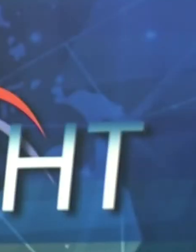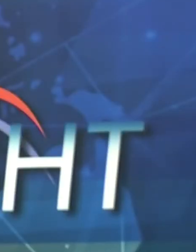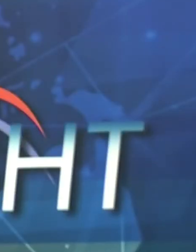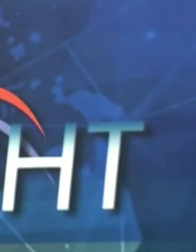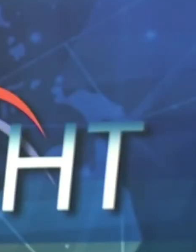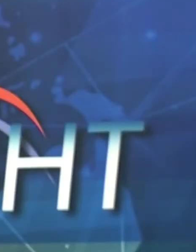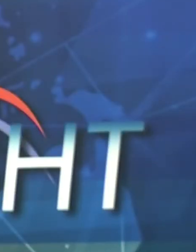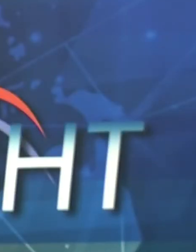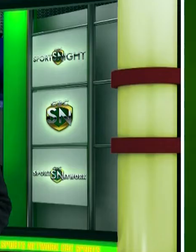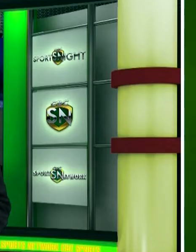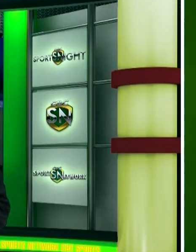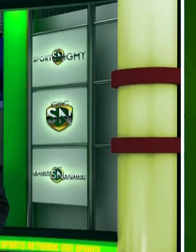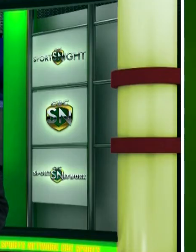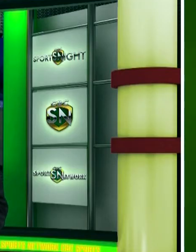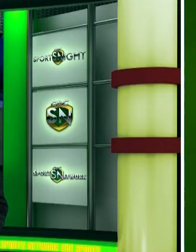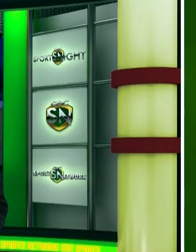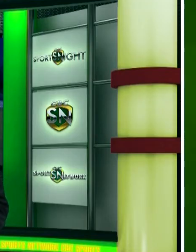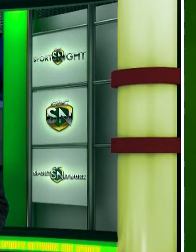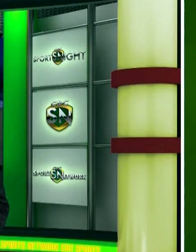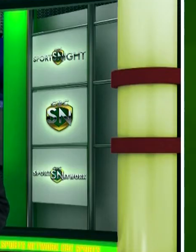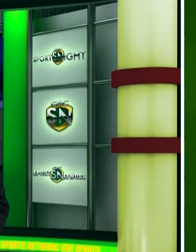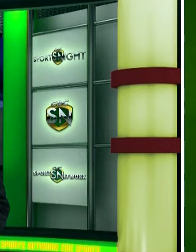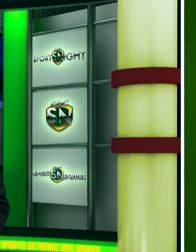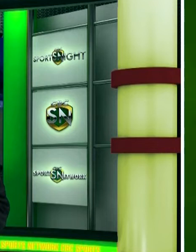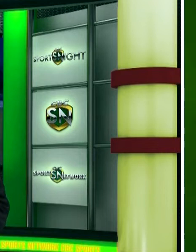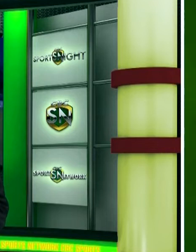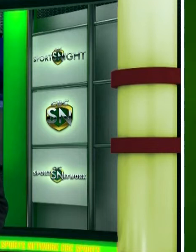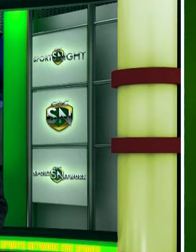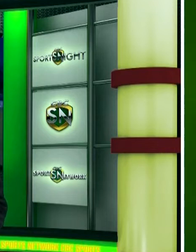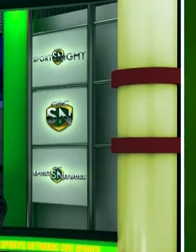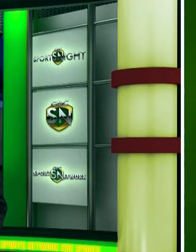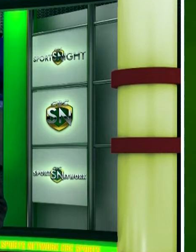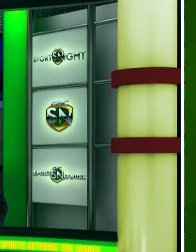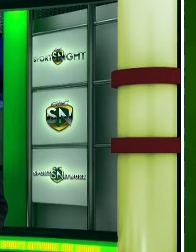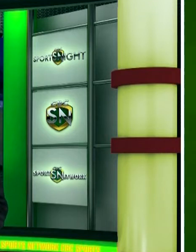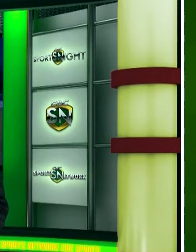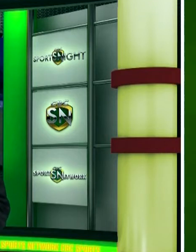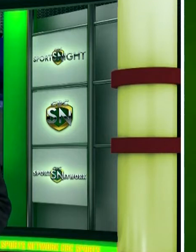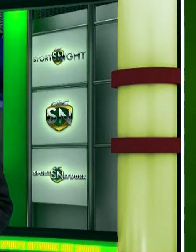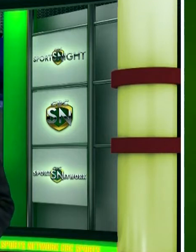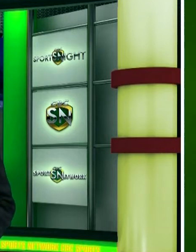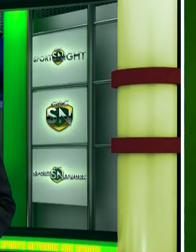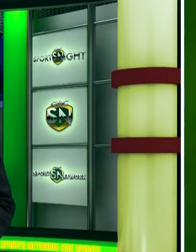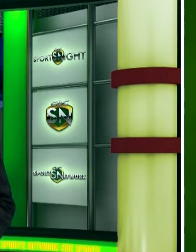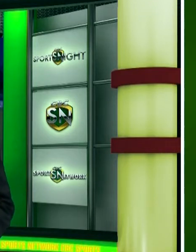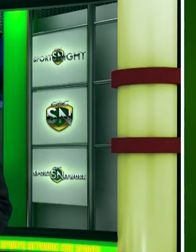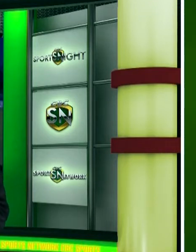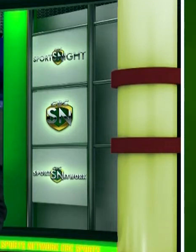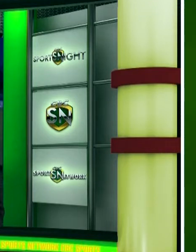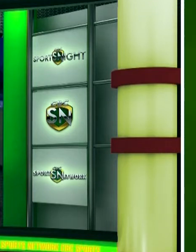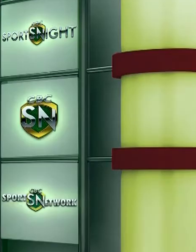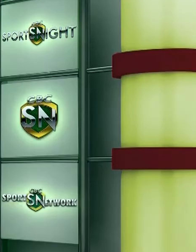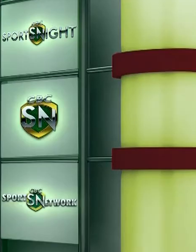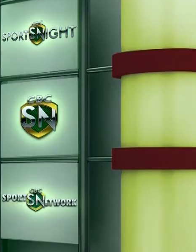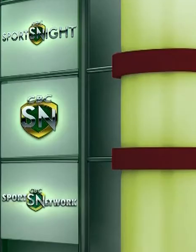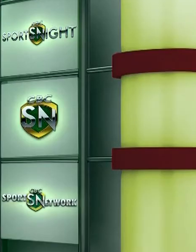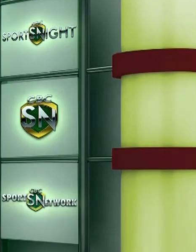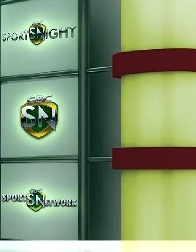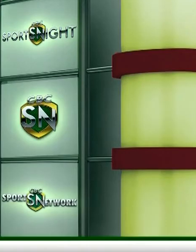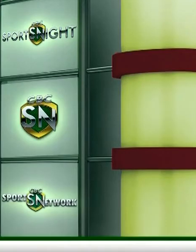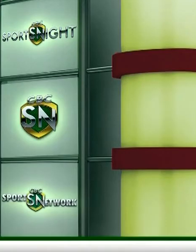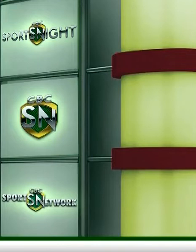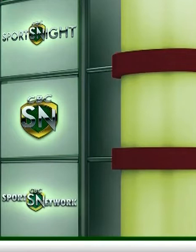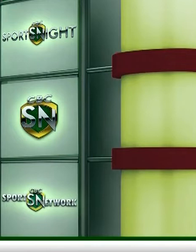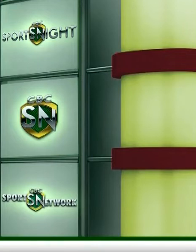Time now for our second half of sports with Damien Best. Thanks so much, Wendy. Well, West Indies need 274 runs if they want to claim